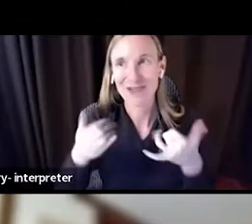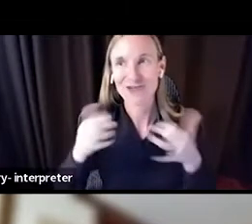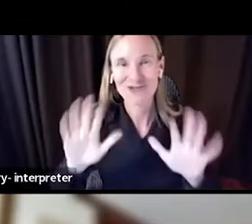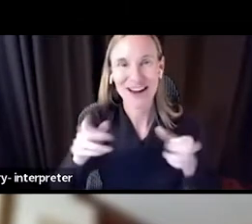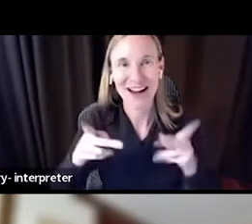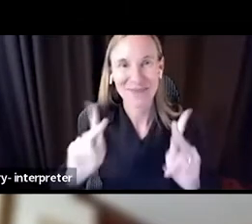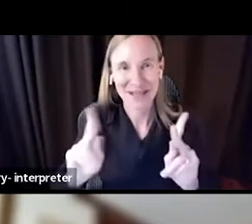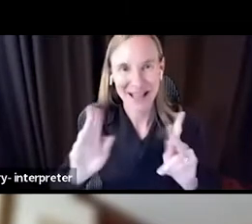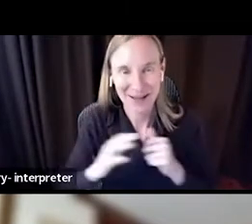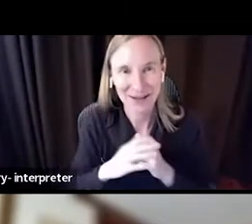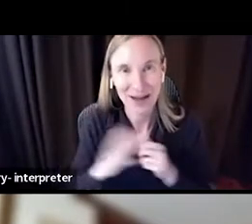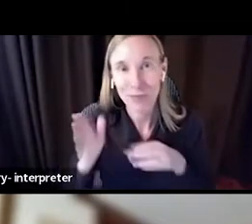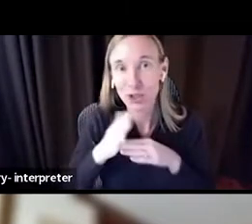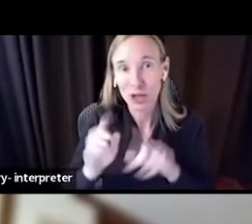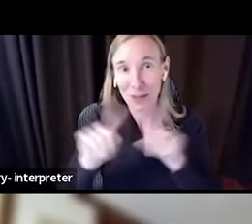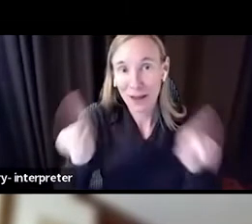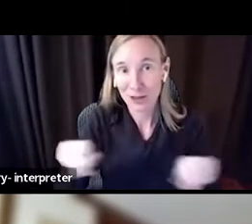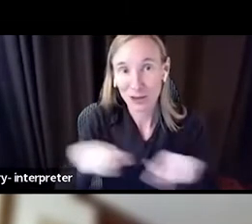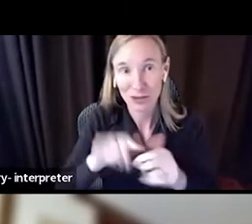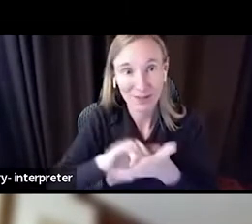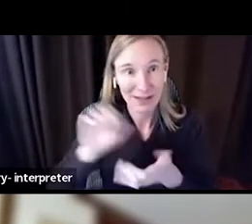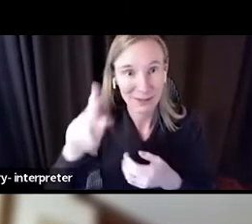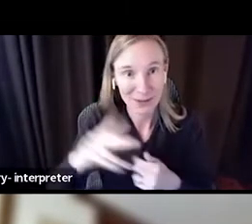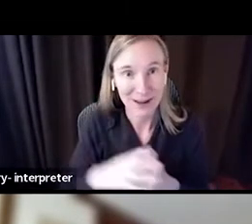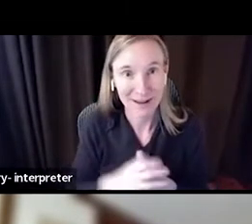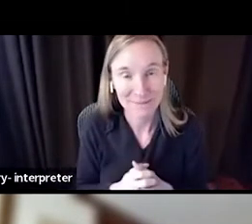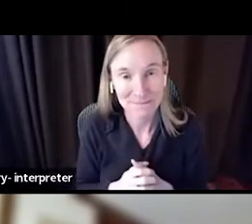I'm going to share my screen if that's okay.